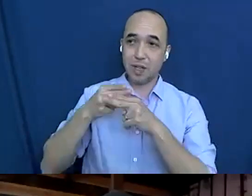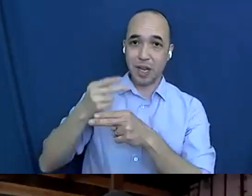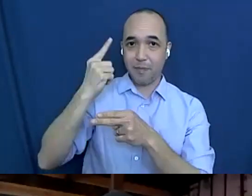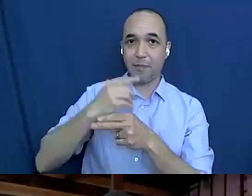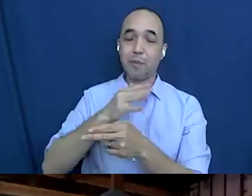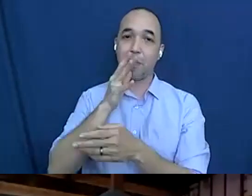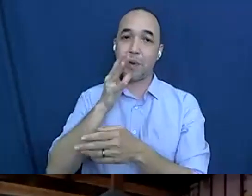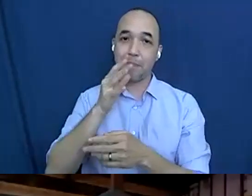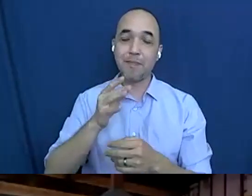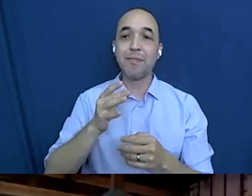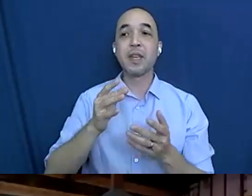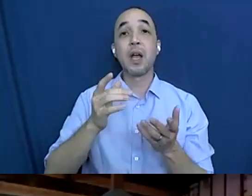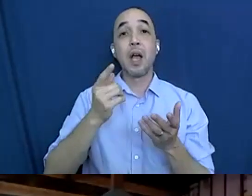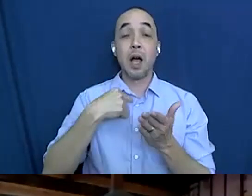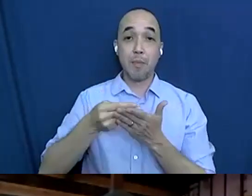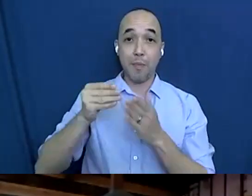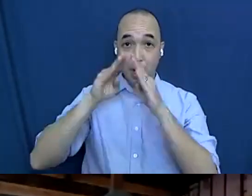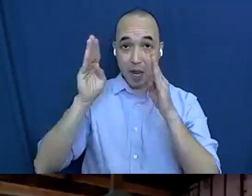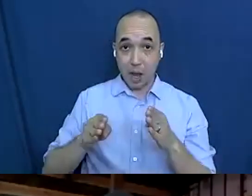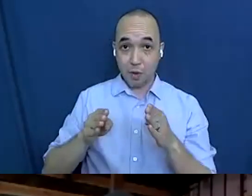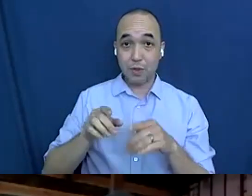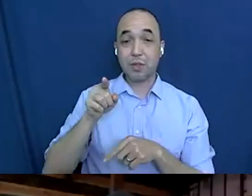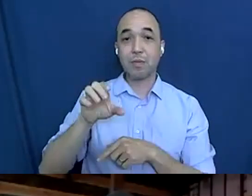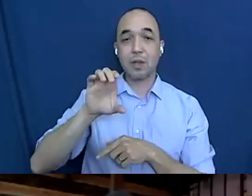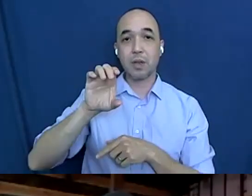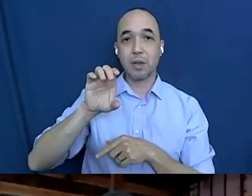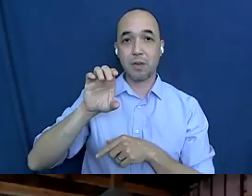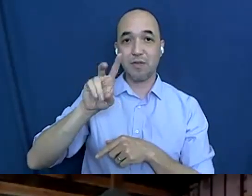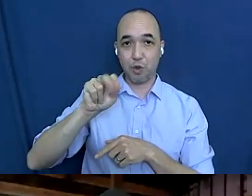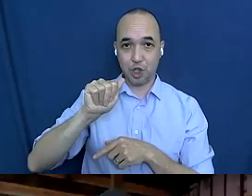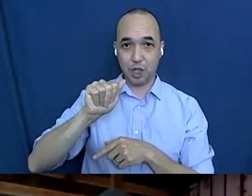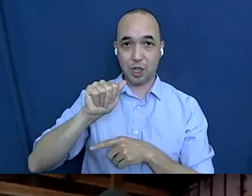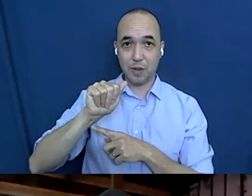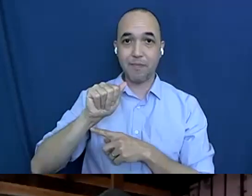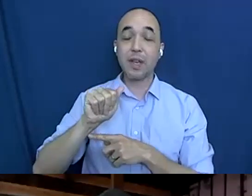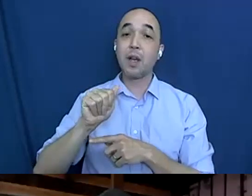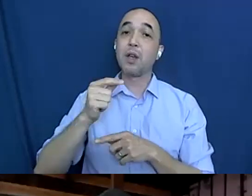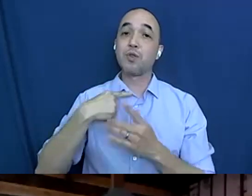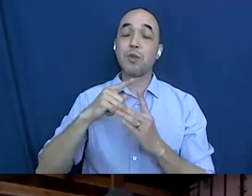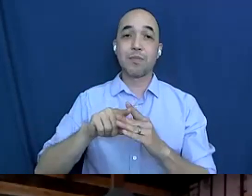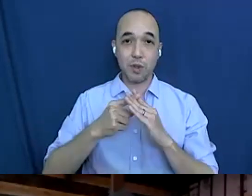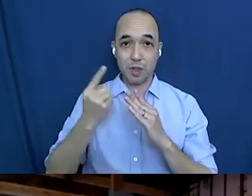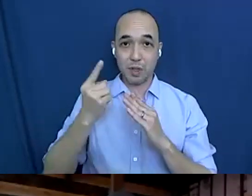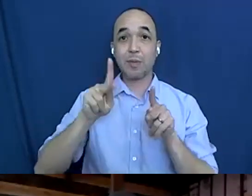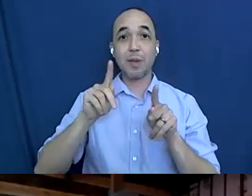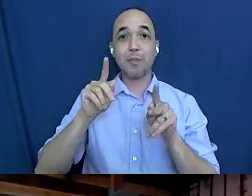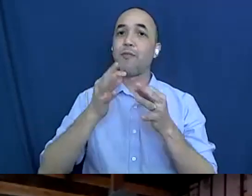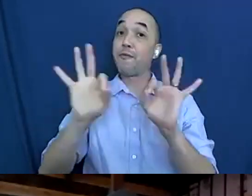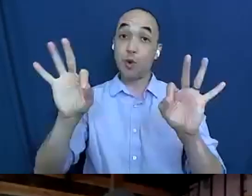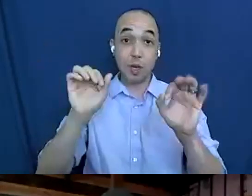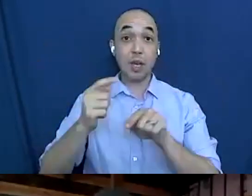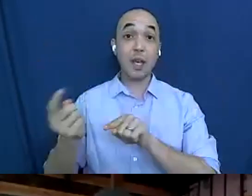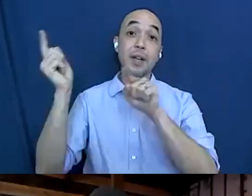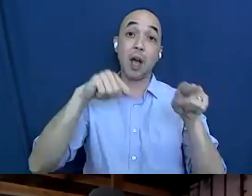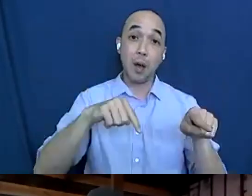Charlotte Courthouse, Virginia. So I'm starting a camp down there where people can come and camp out on the weekends, and it's free. And I tell you, just